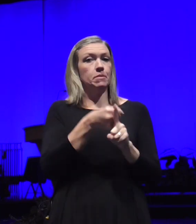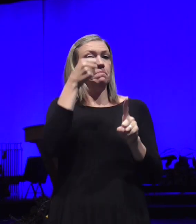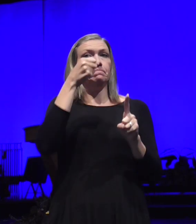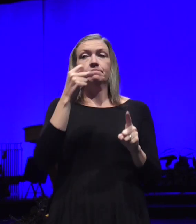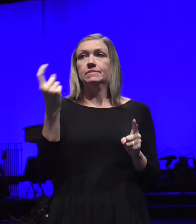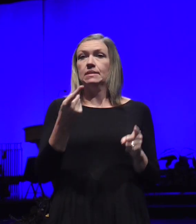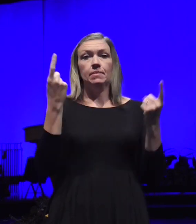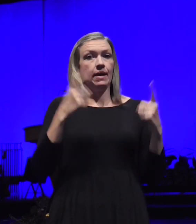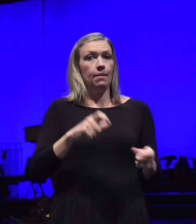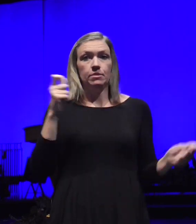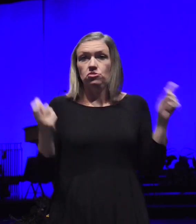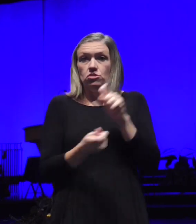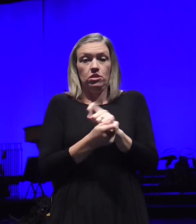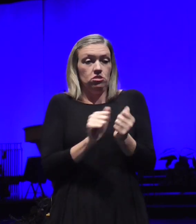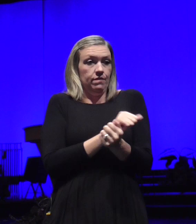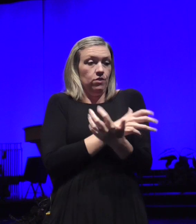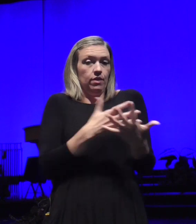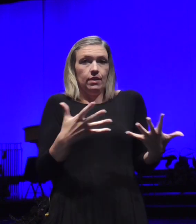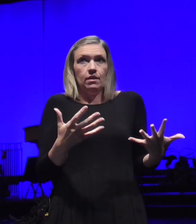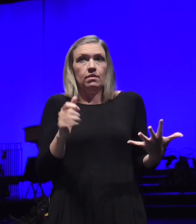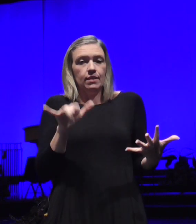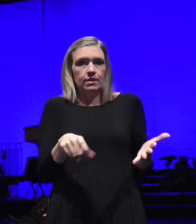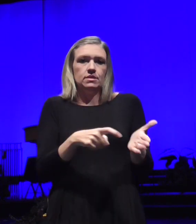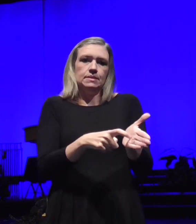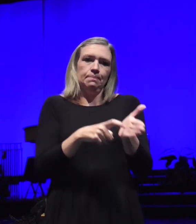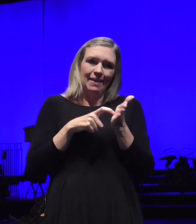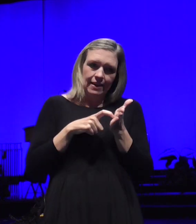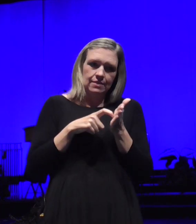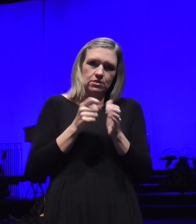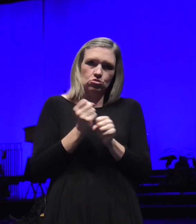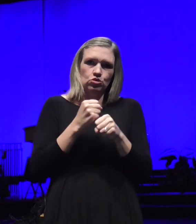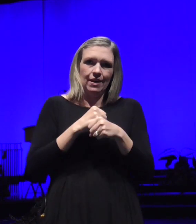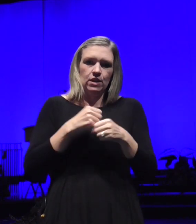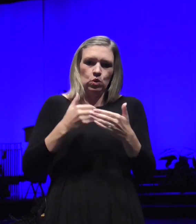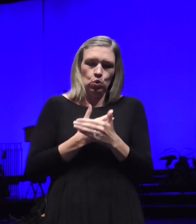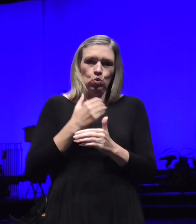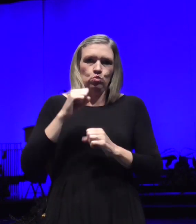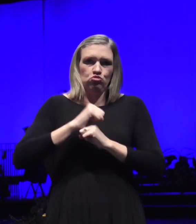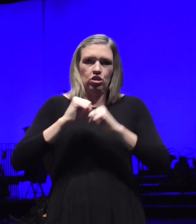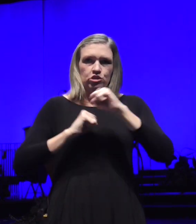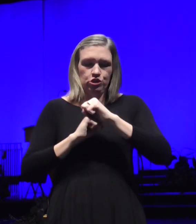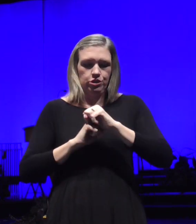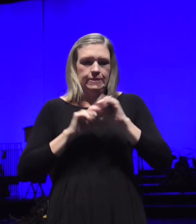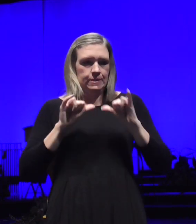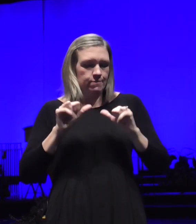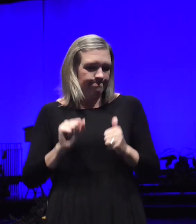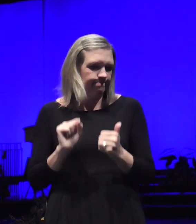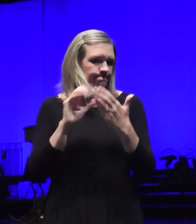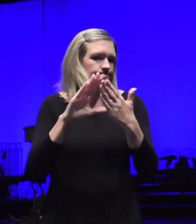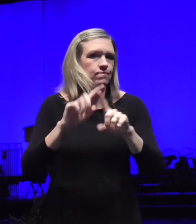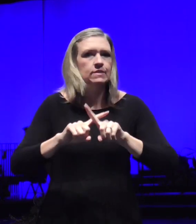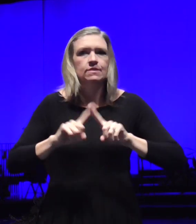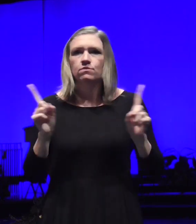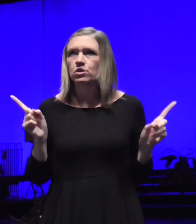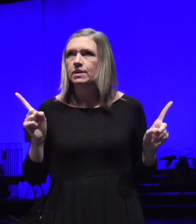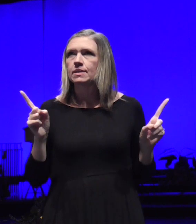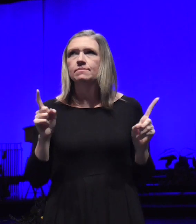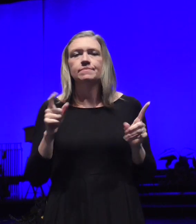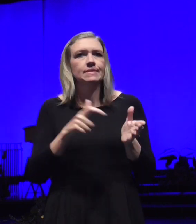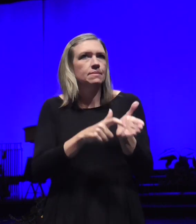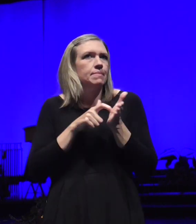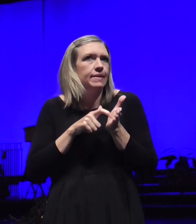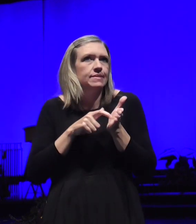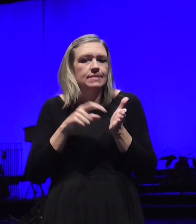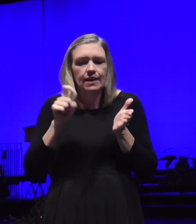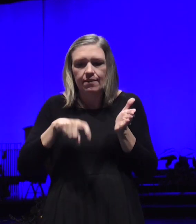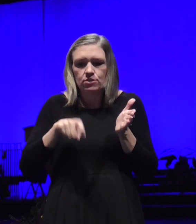Everything changed. And it demands for us to create a new structure. It demands for us to be able to come